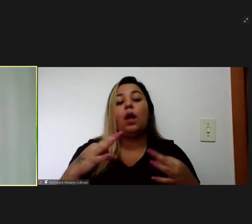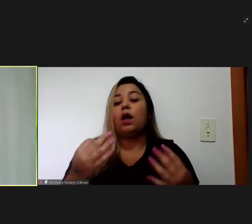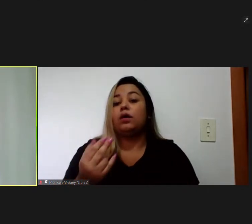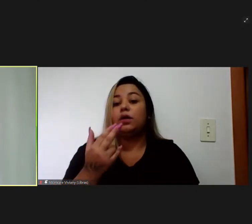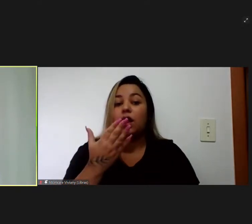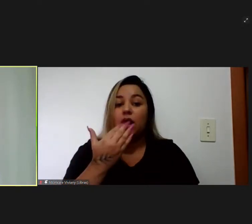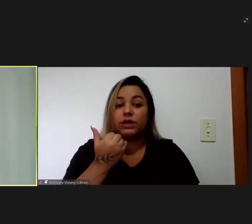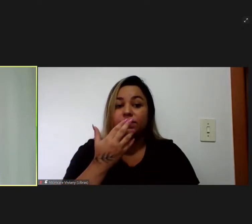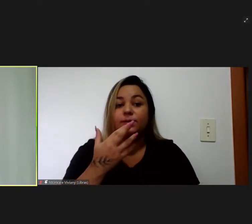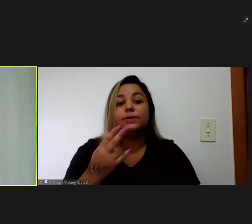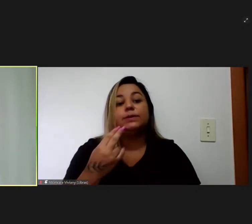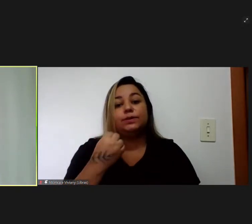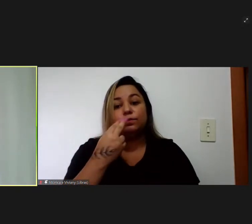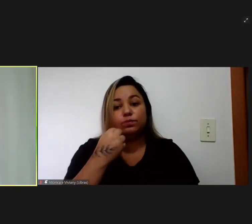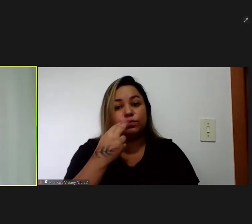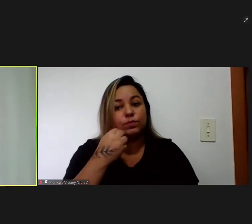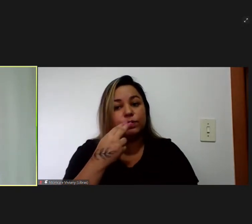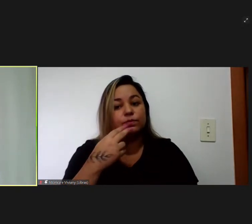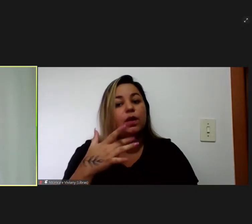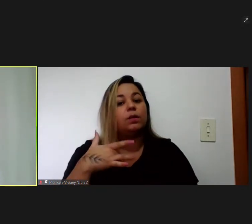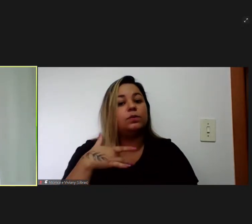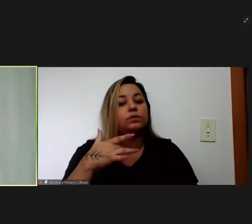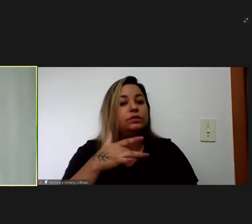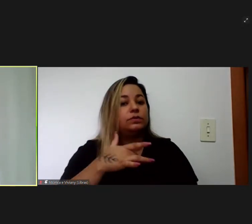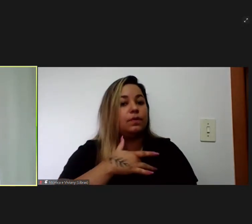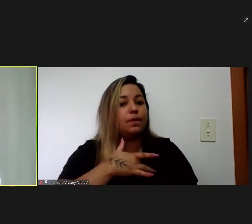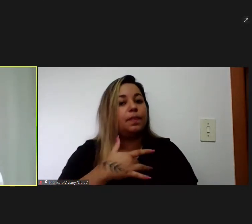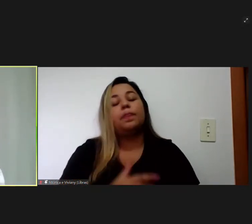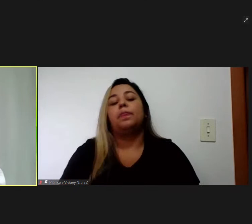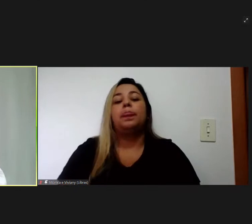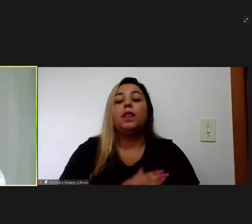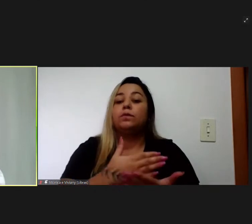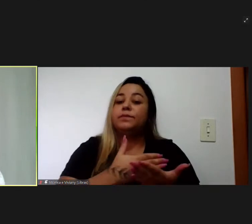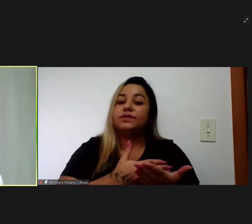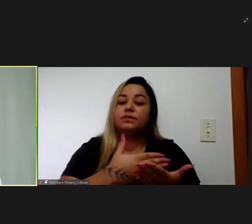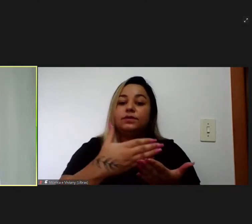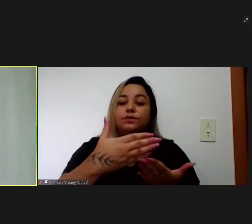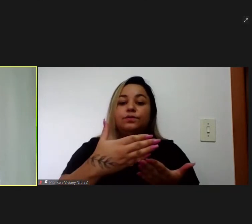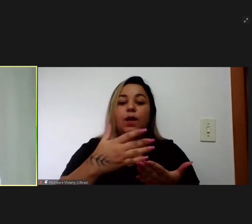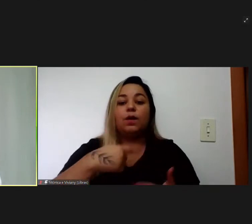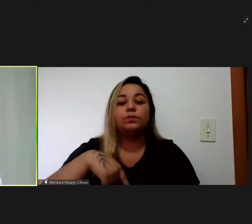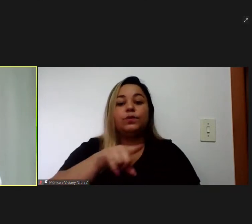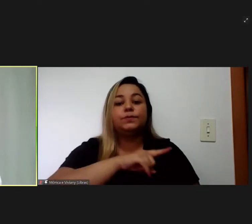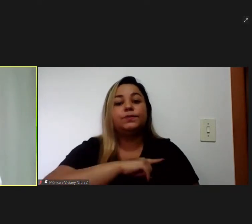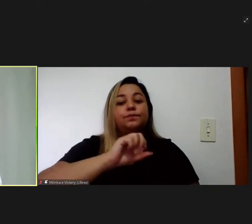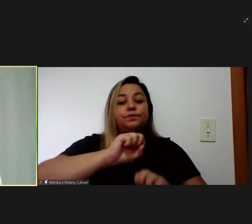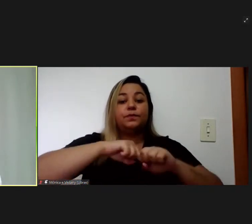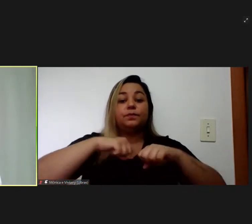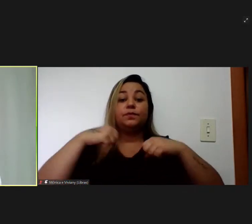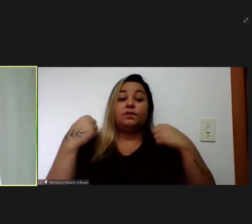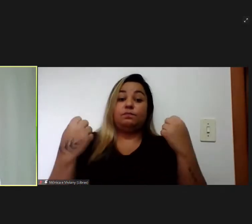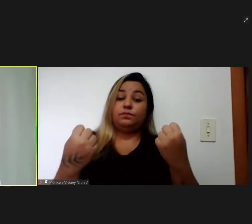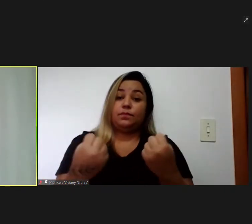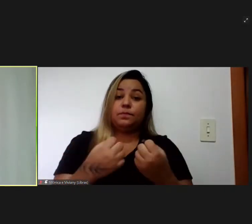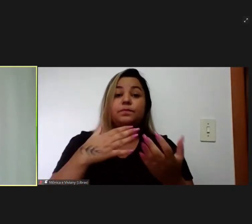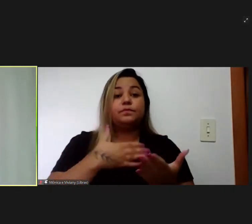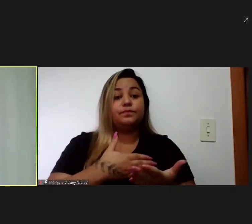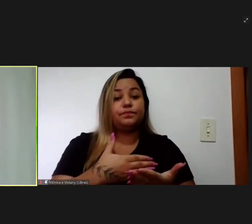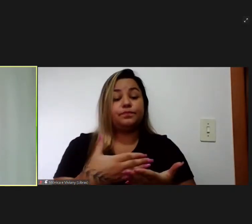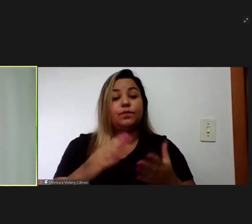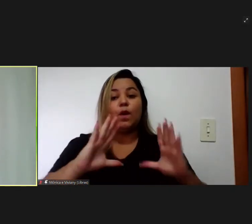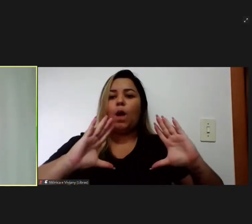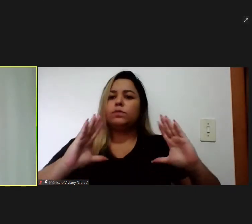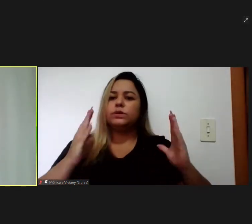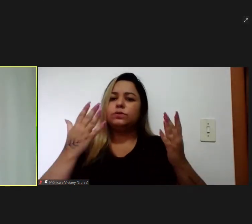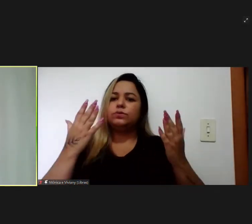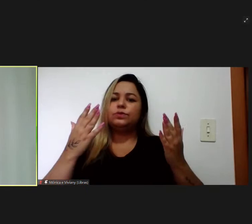advancement for these actions of food and nutrition and primary care to health. Beginning our seminar, we are going to